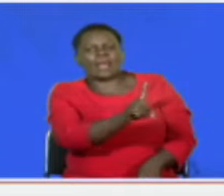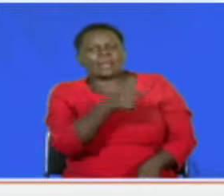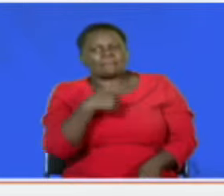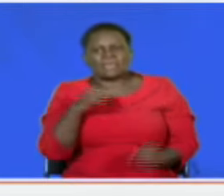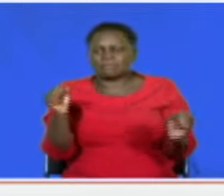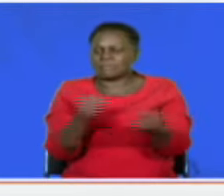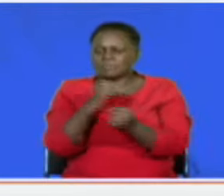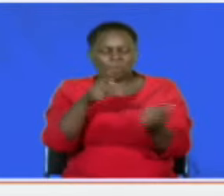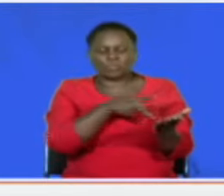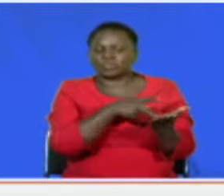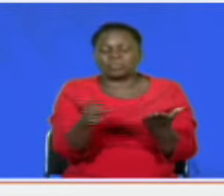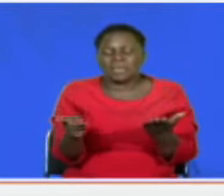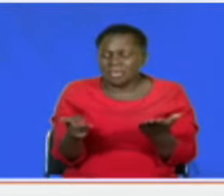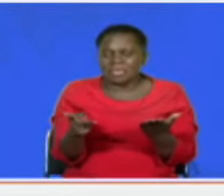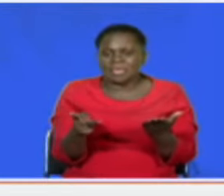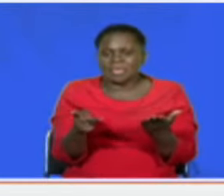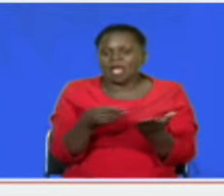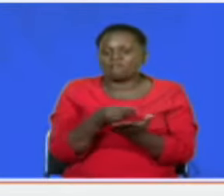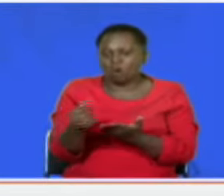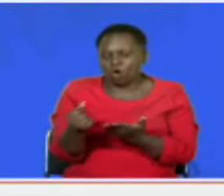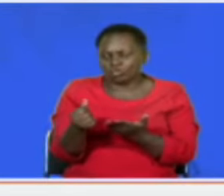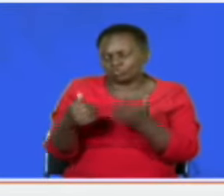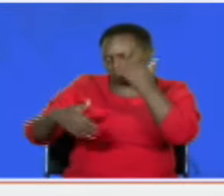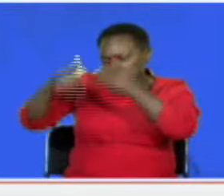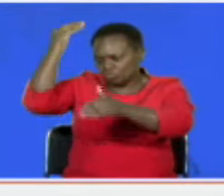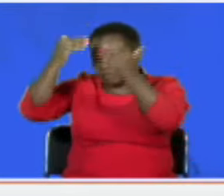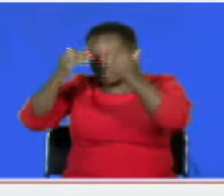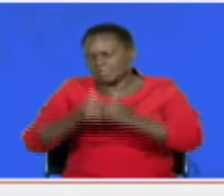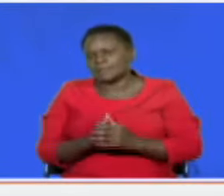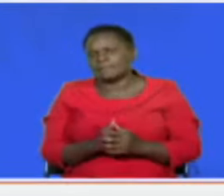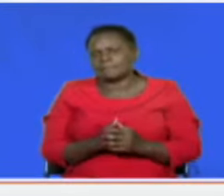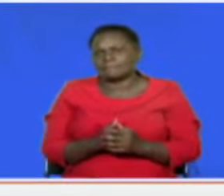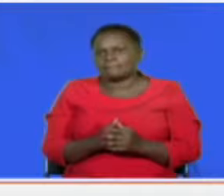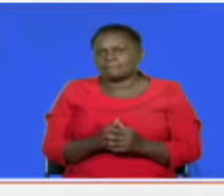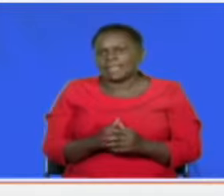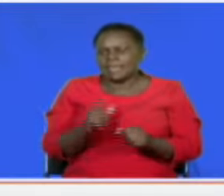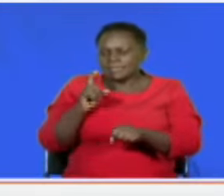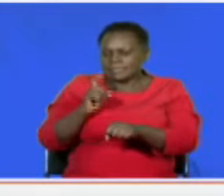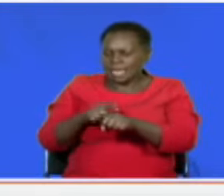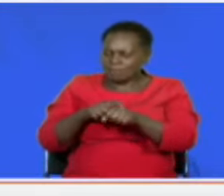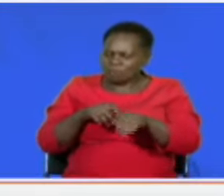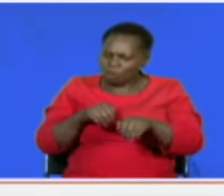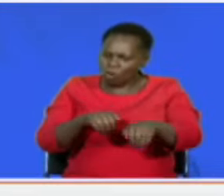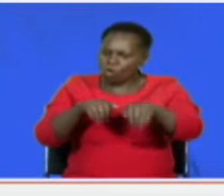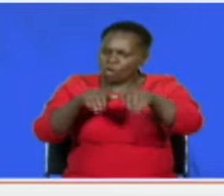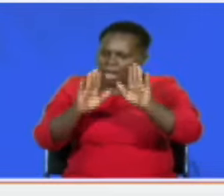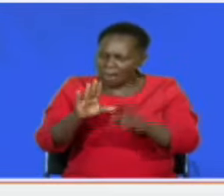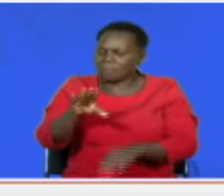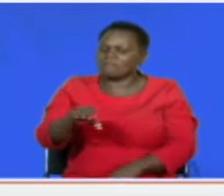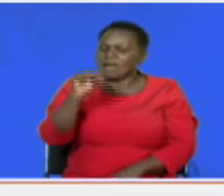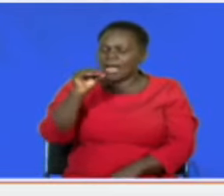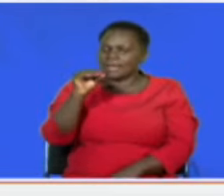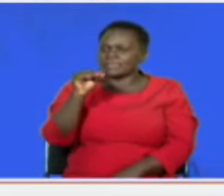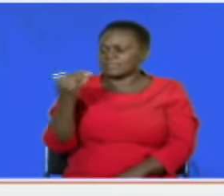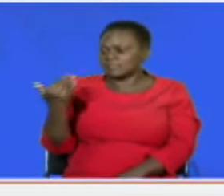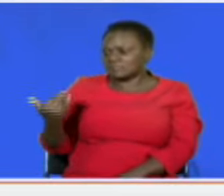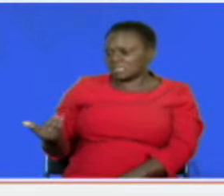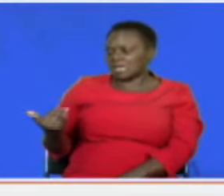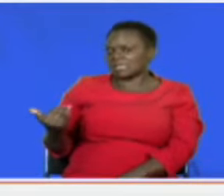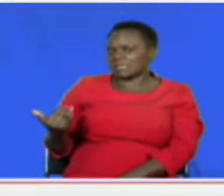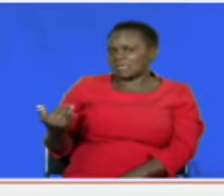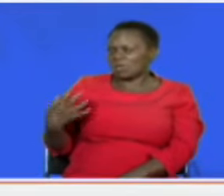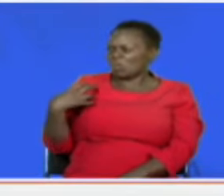I cannot afford to go to the university. And when you follow, you find the person, the child